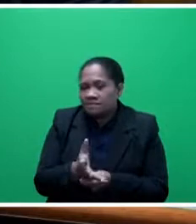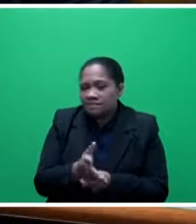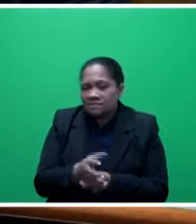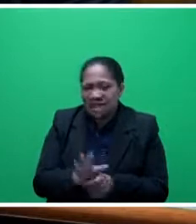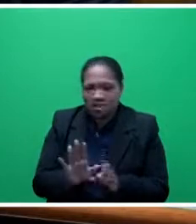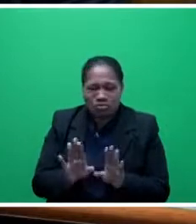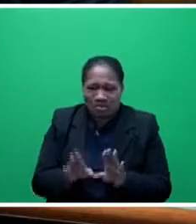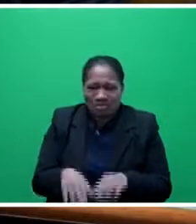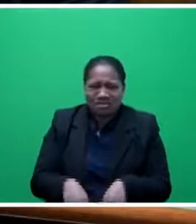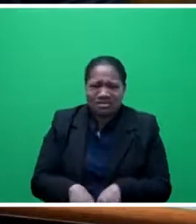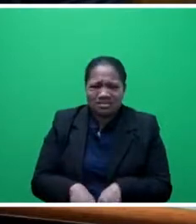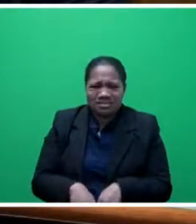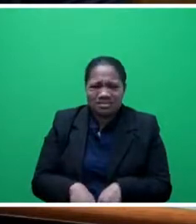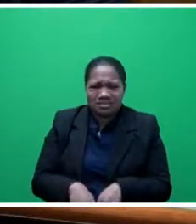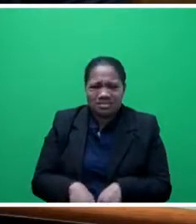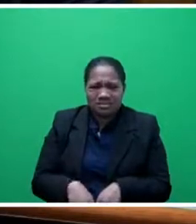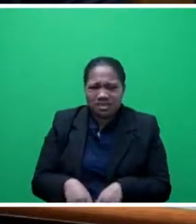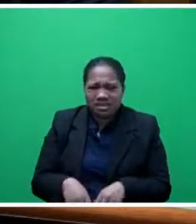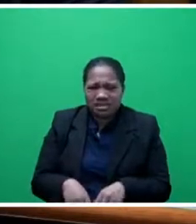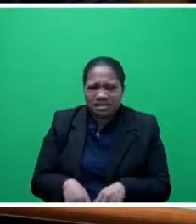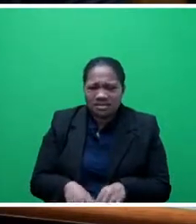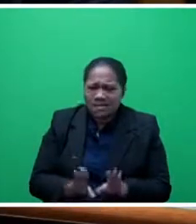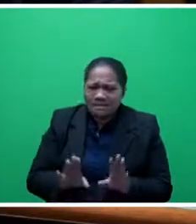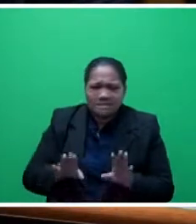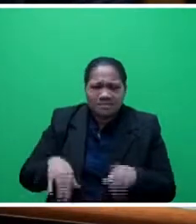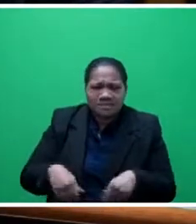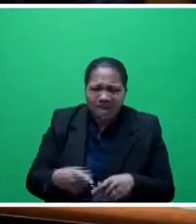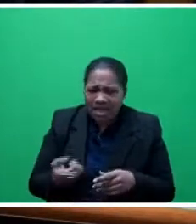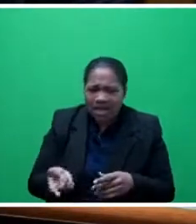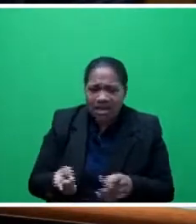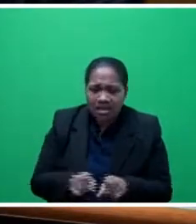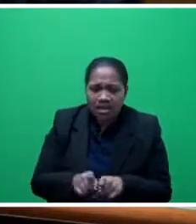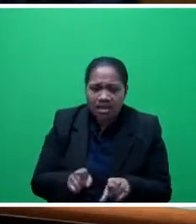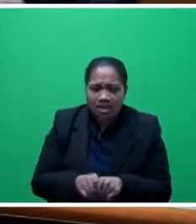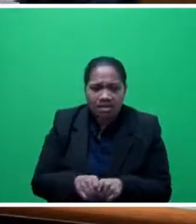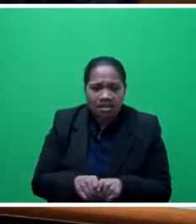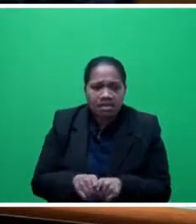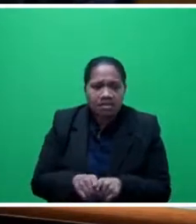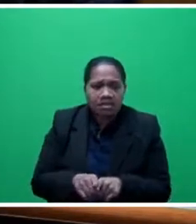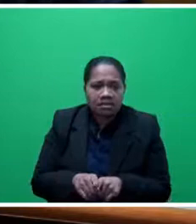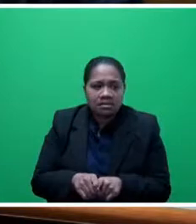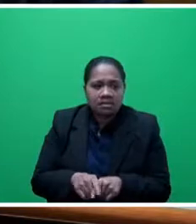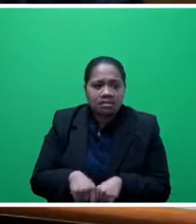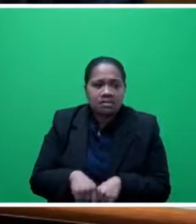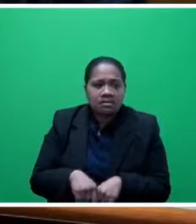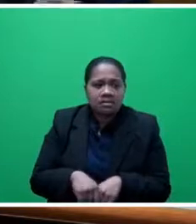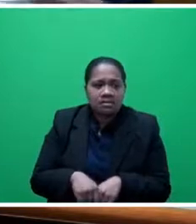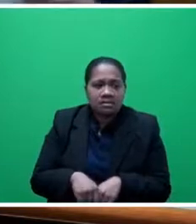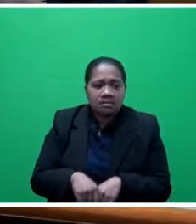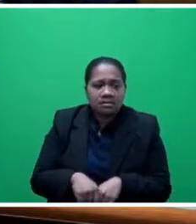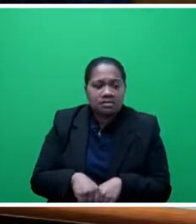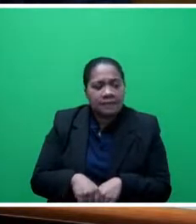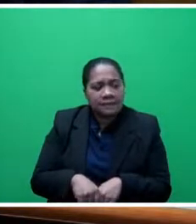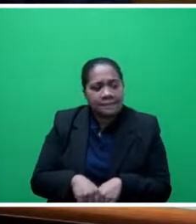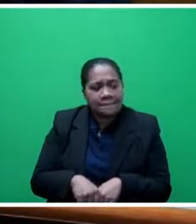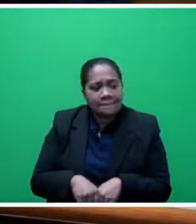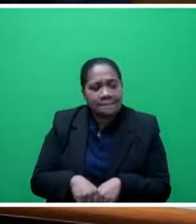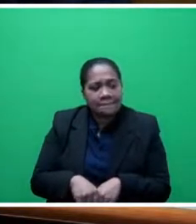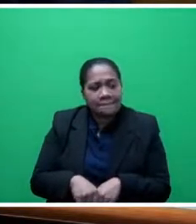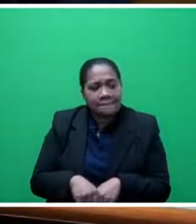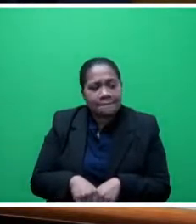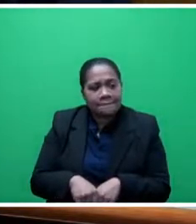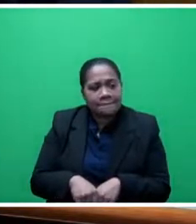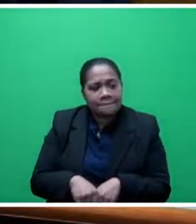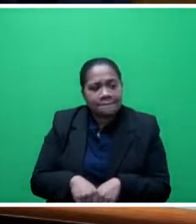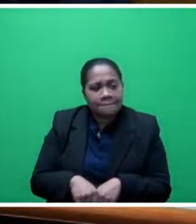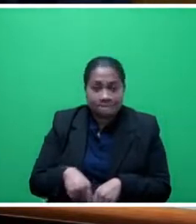ludicrous, and actually it's going to be a kick in the guts of those workers who will